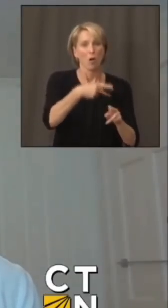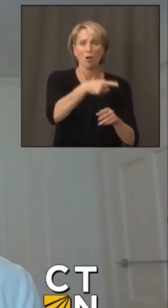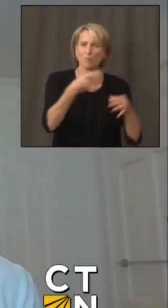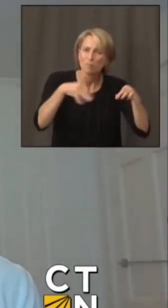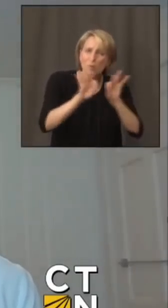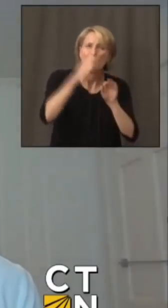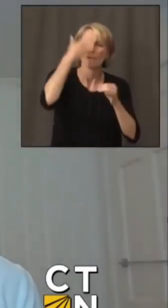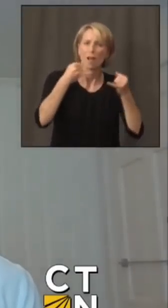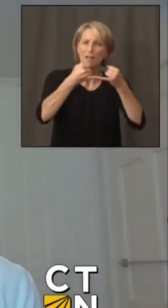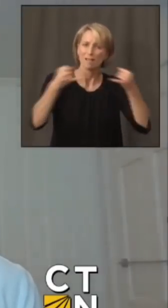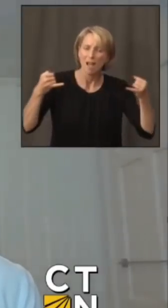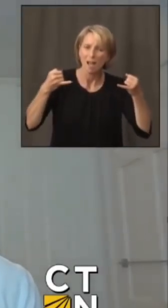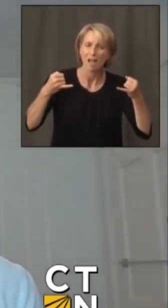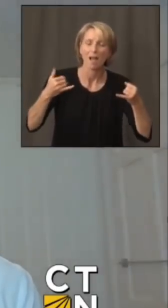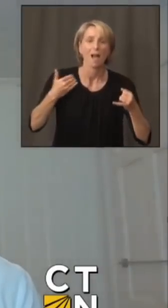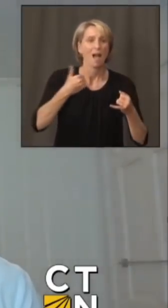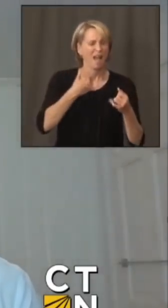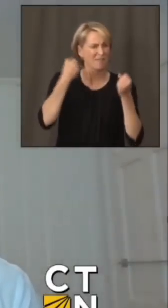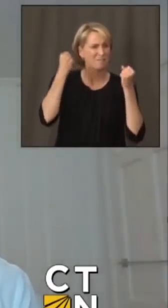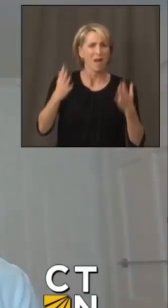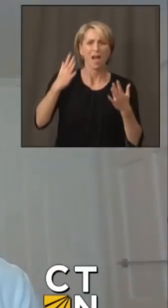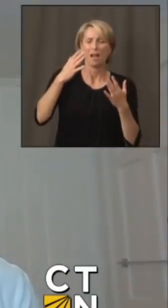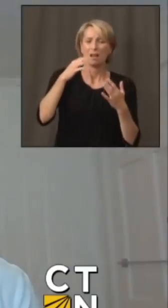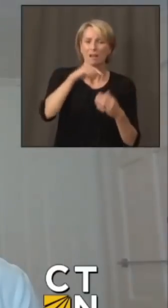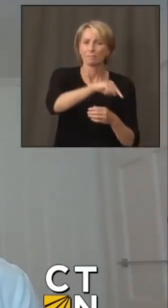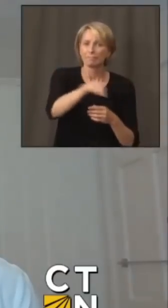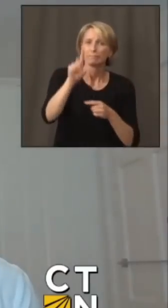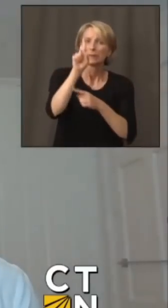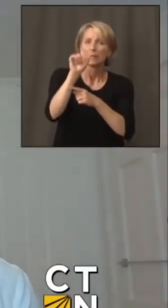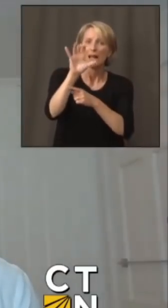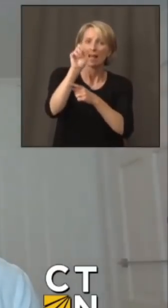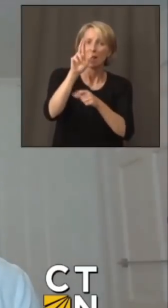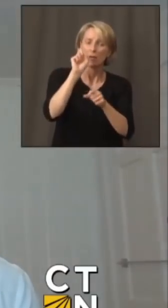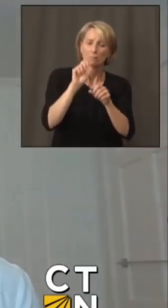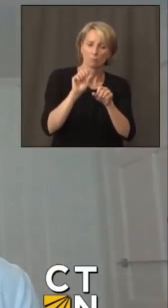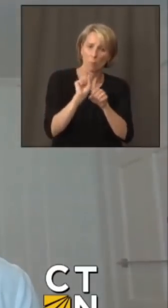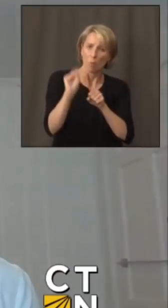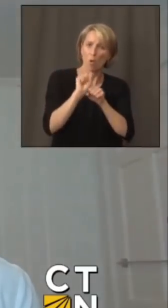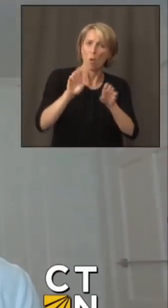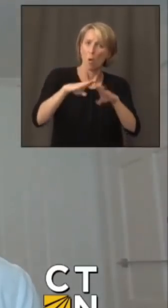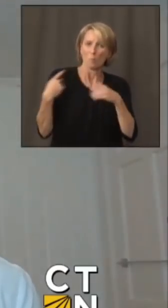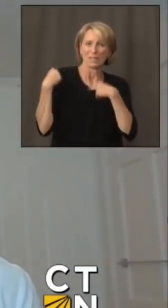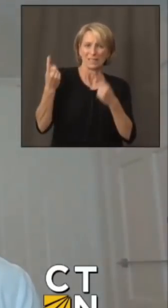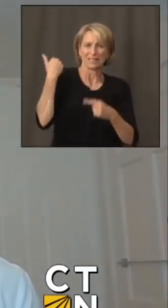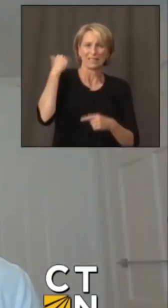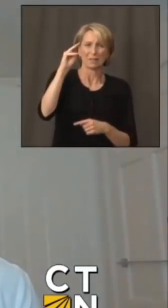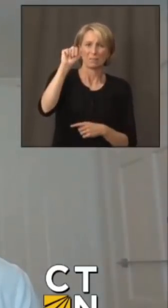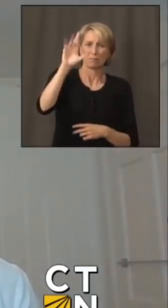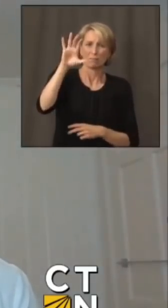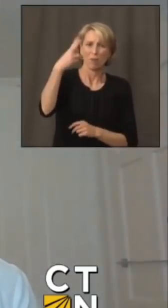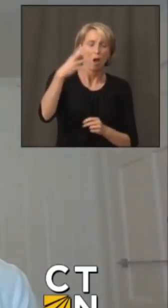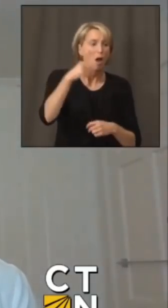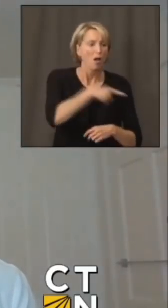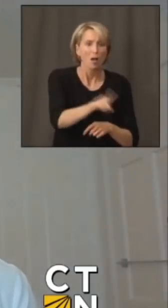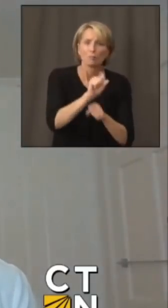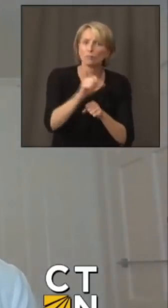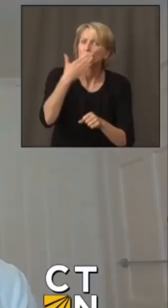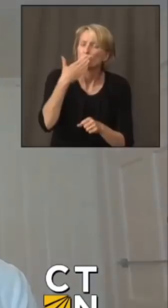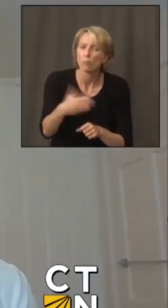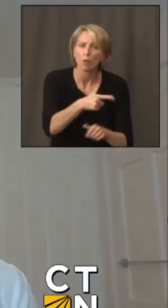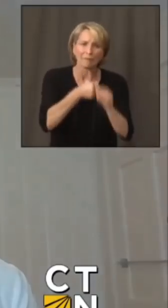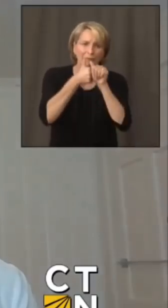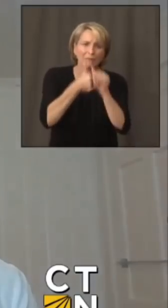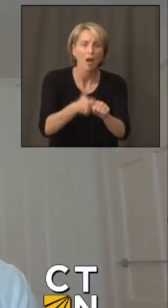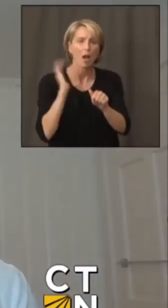been open since March. And they've been doing a super job following public health guidance, hand